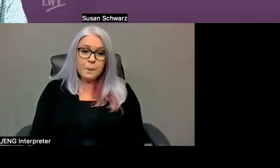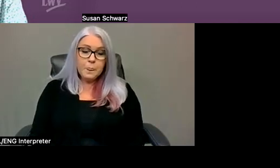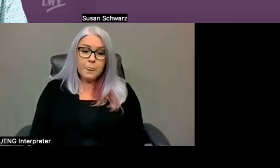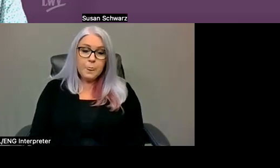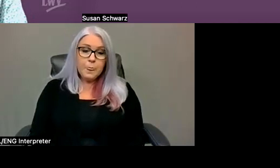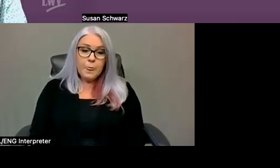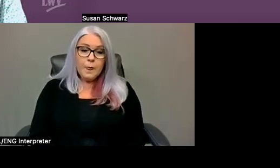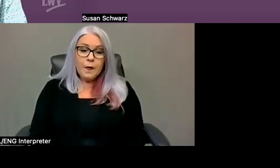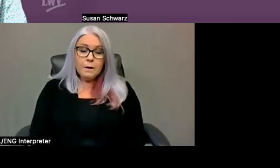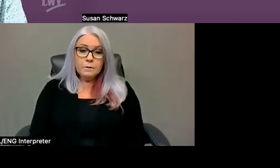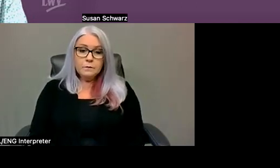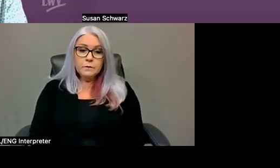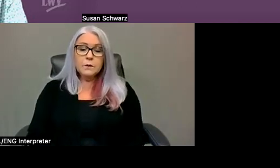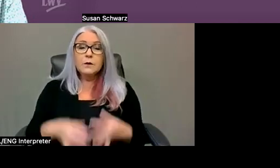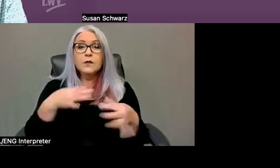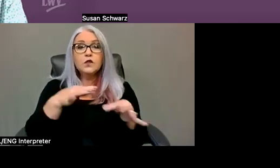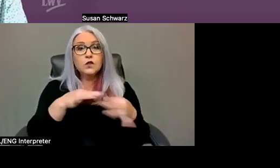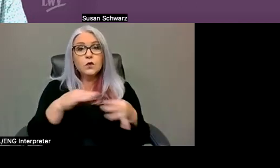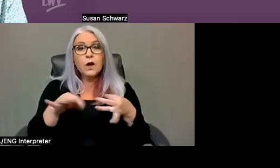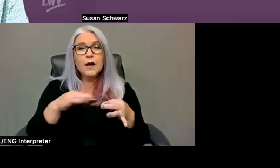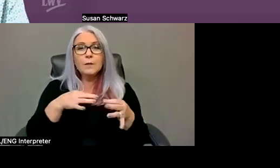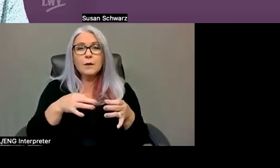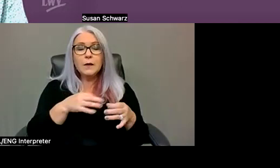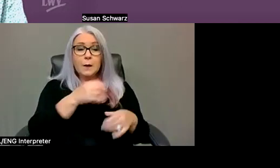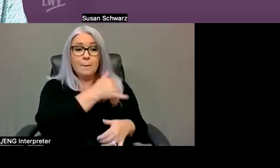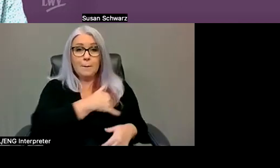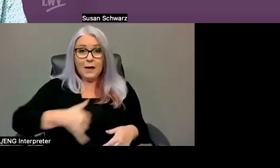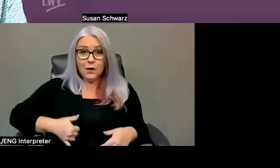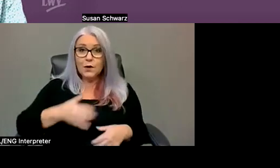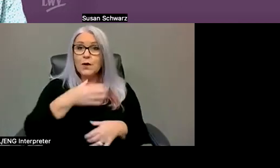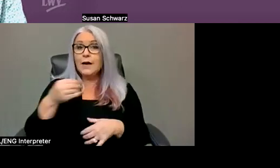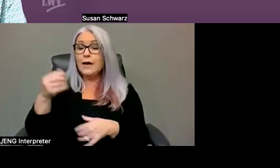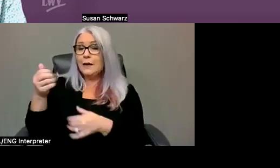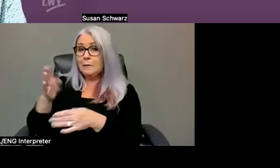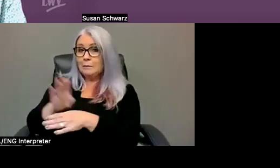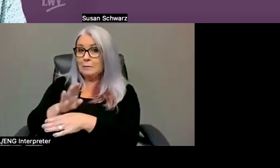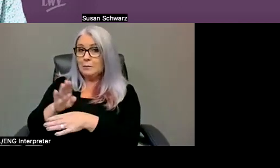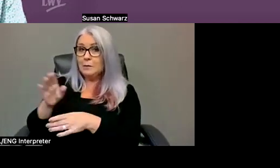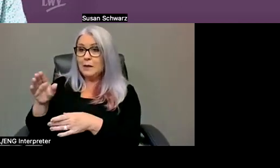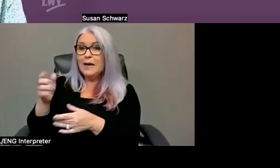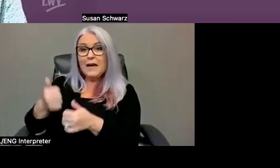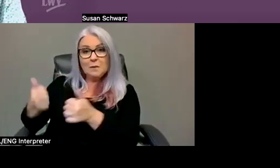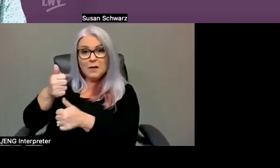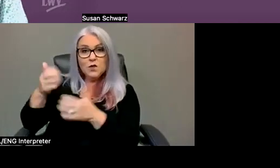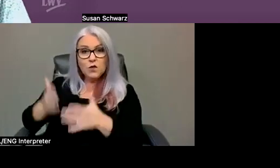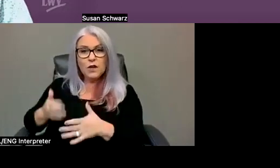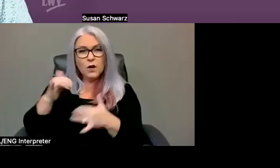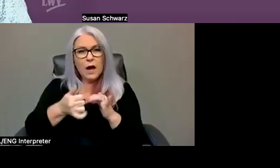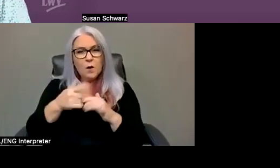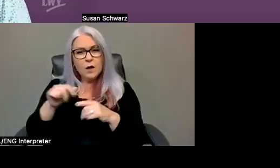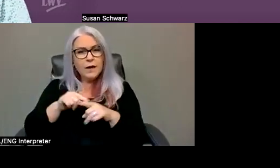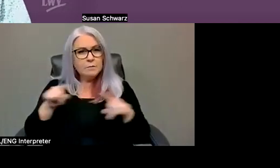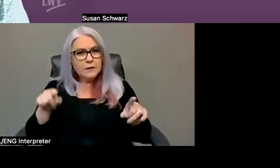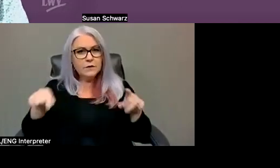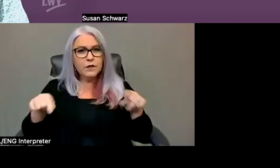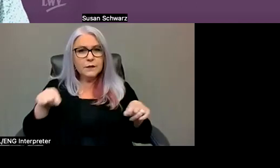of mayor and village administrator in the management of Dobbs Ferry? Well, the village